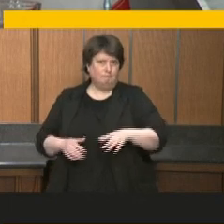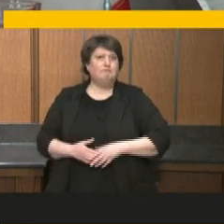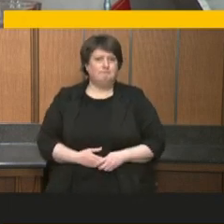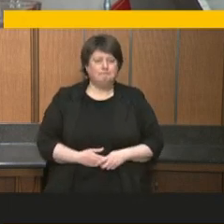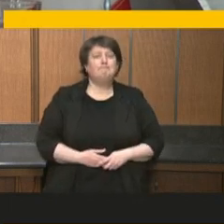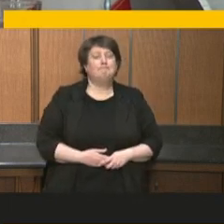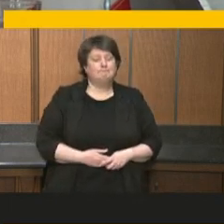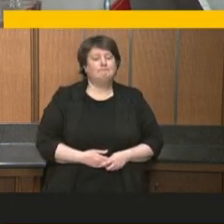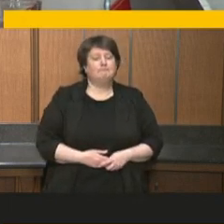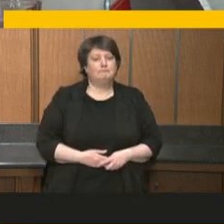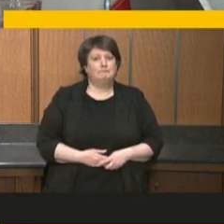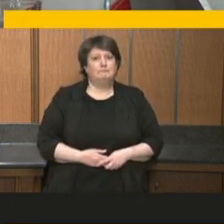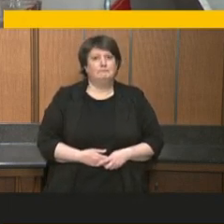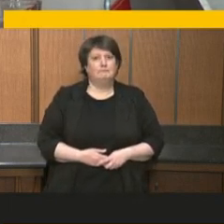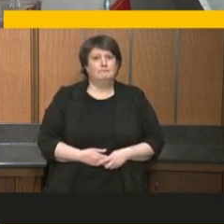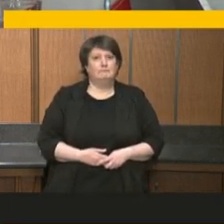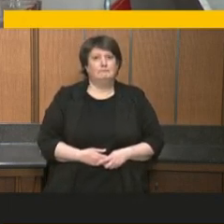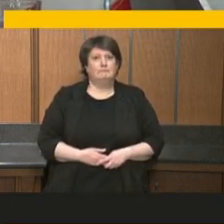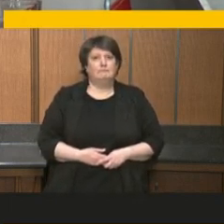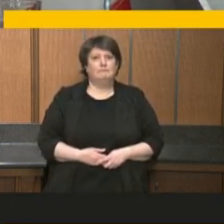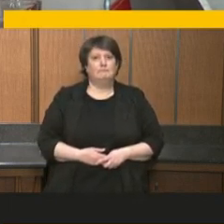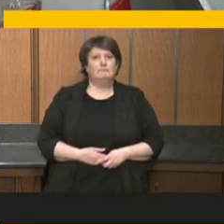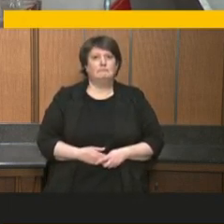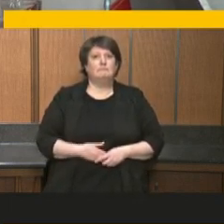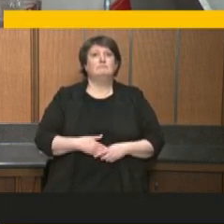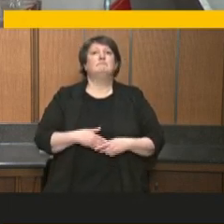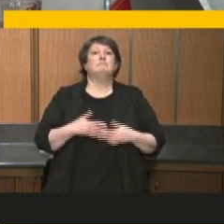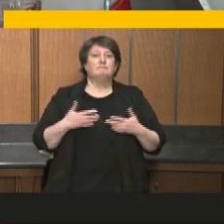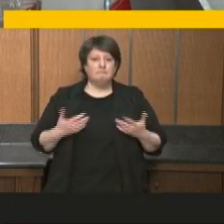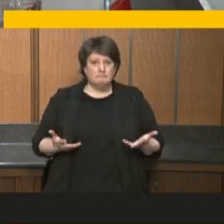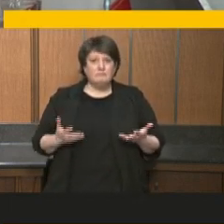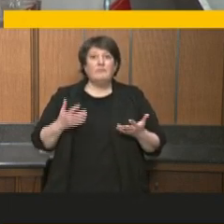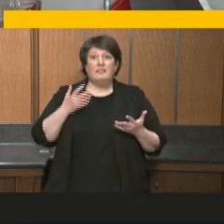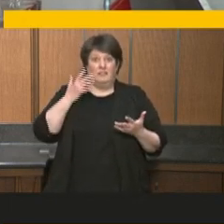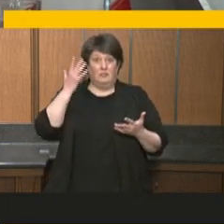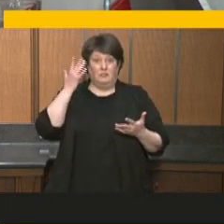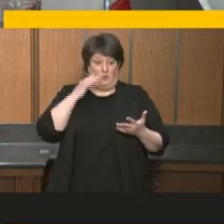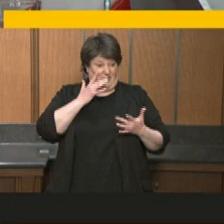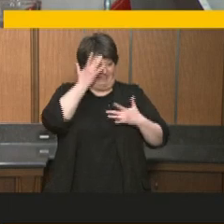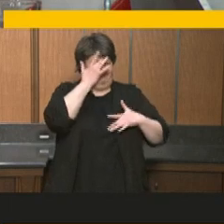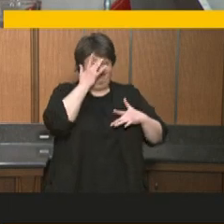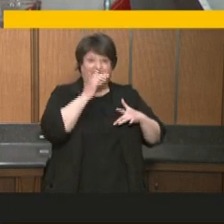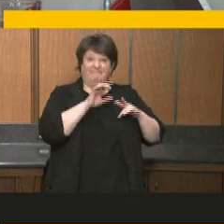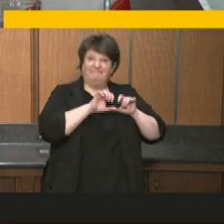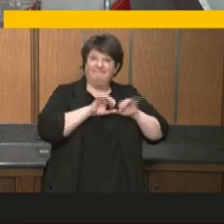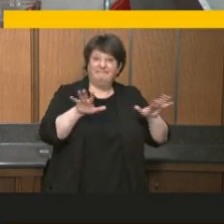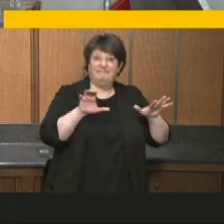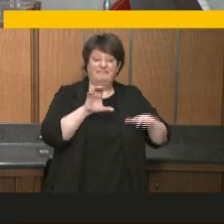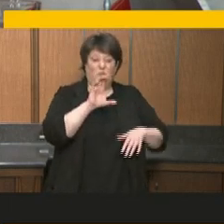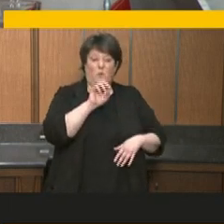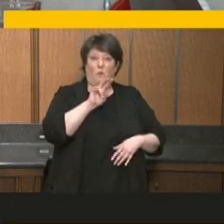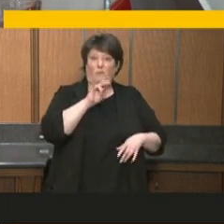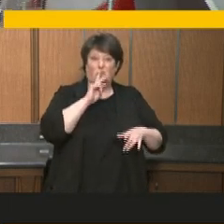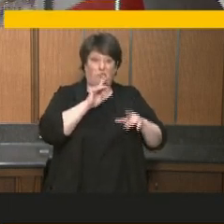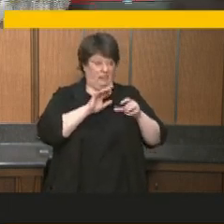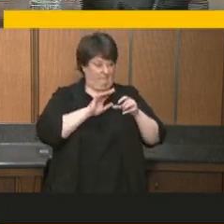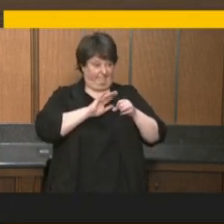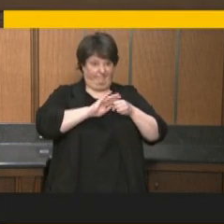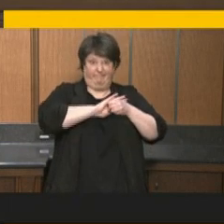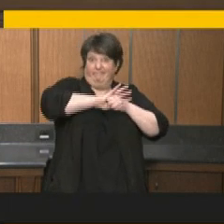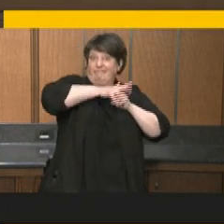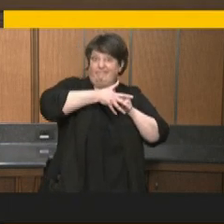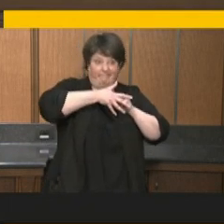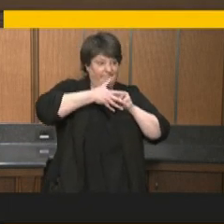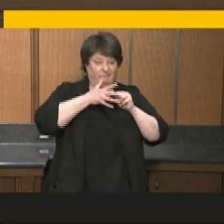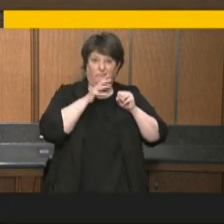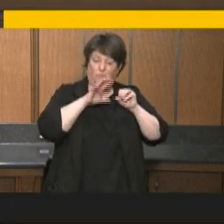Americans. In response to the ongoing COVID-19 global pandemic, Canada and the United